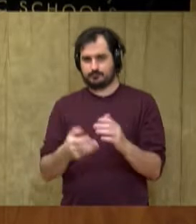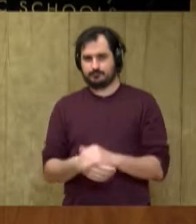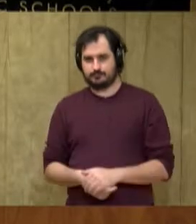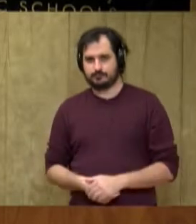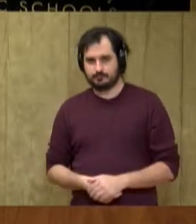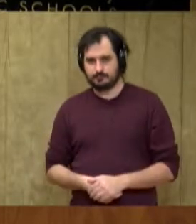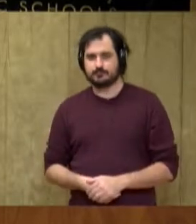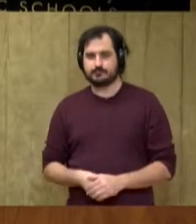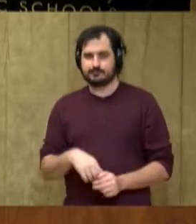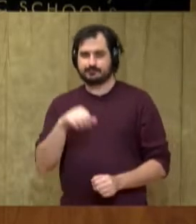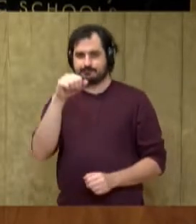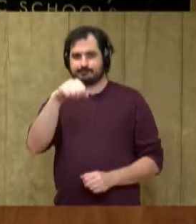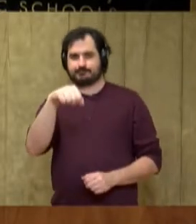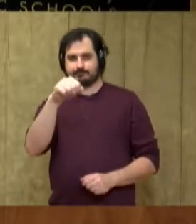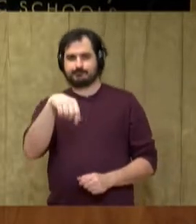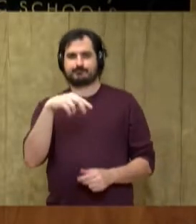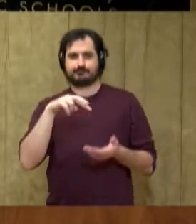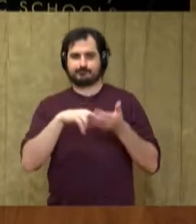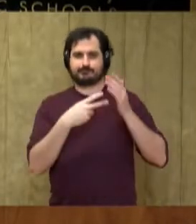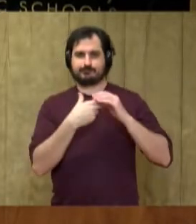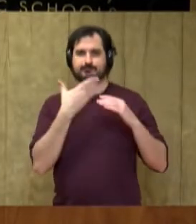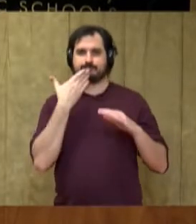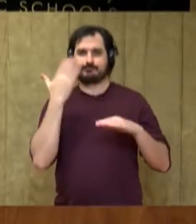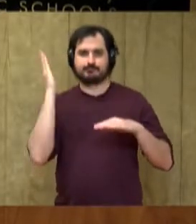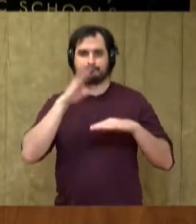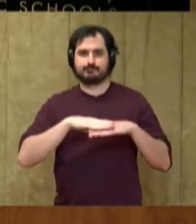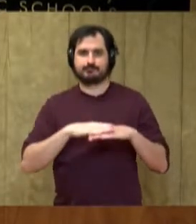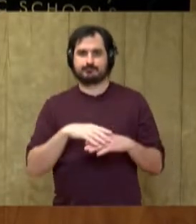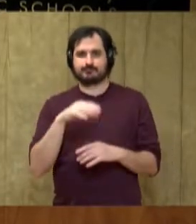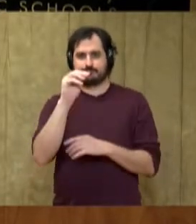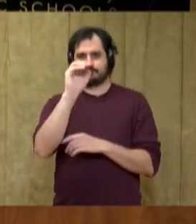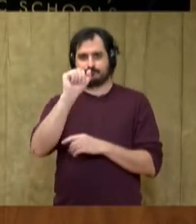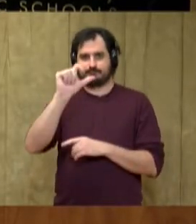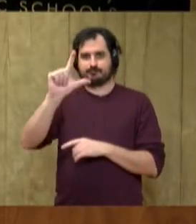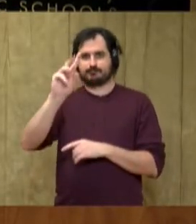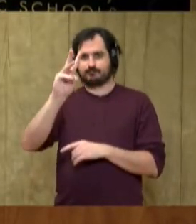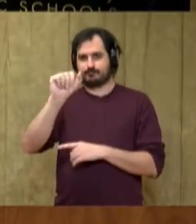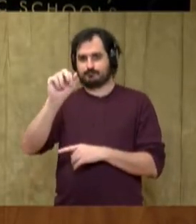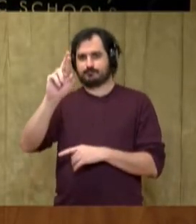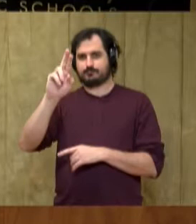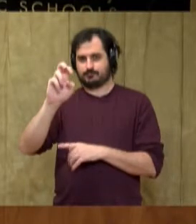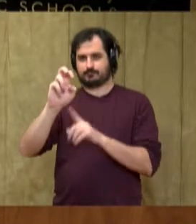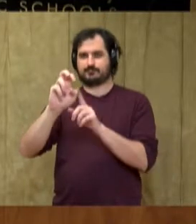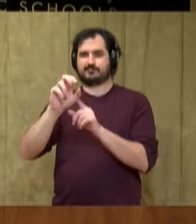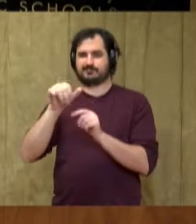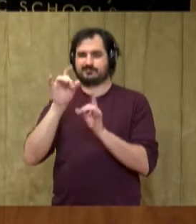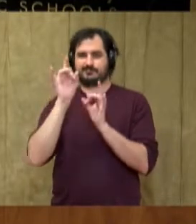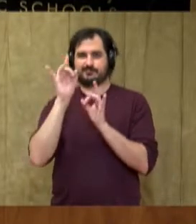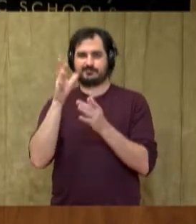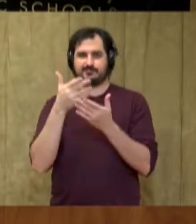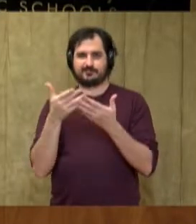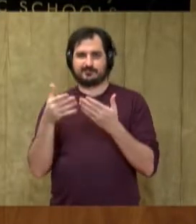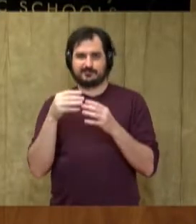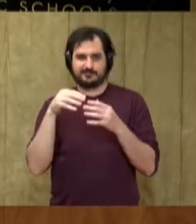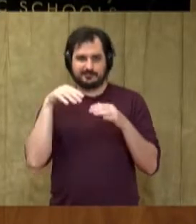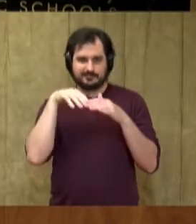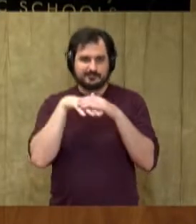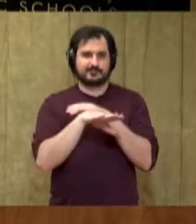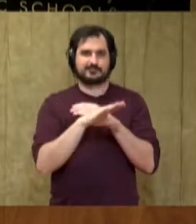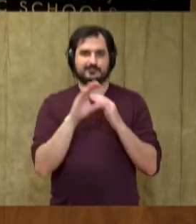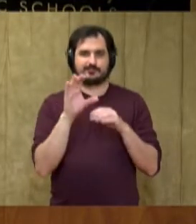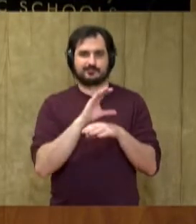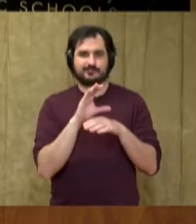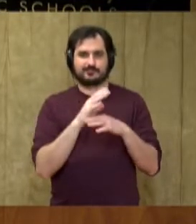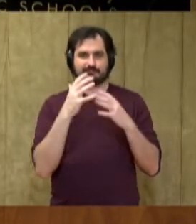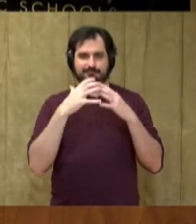Okay, yes, it means bad. And we used it with malware, which is that awful stuff that crashes your computers. Our